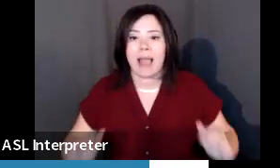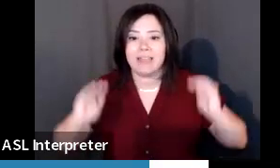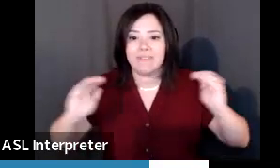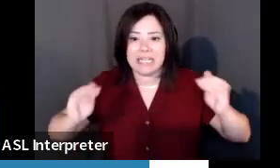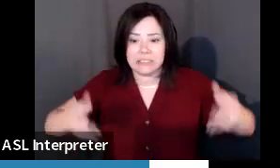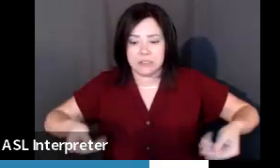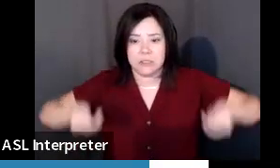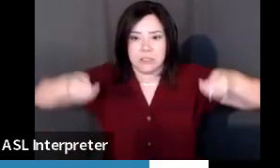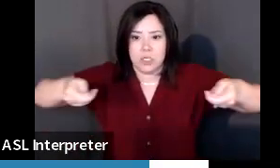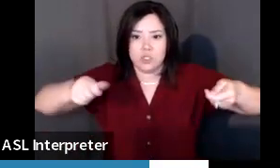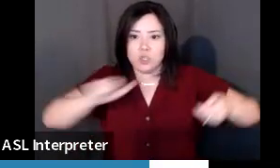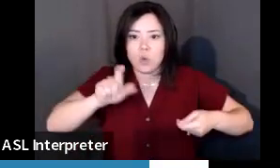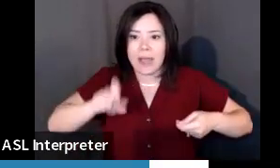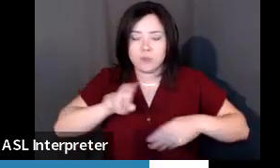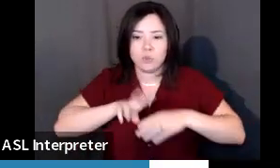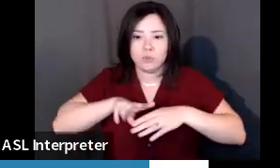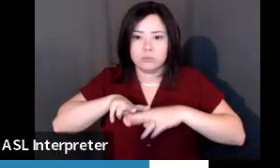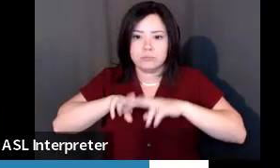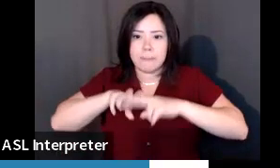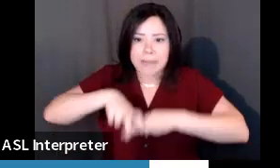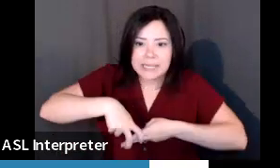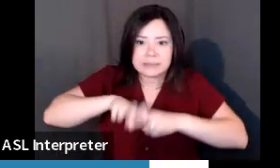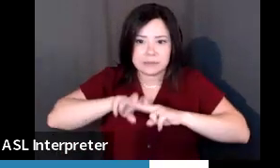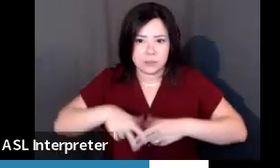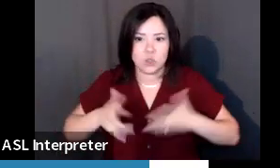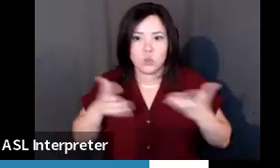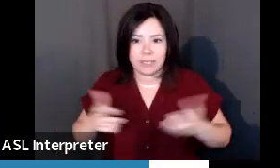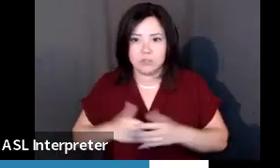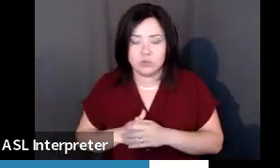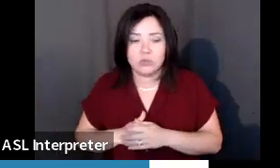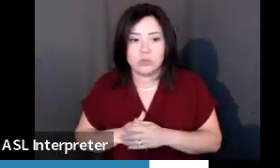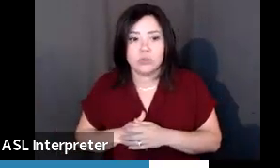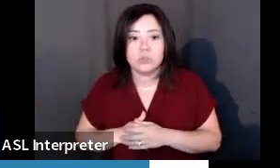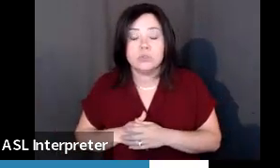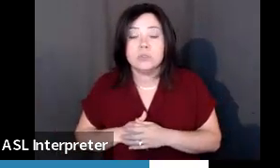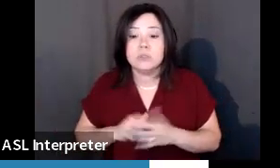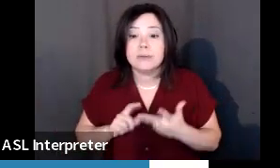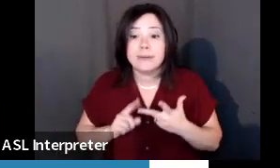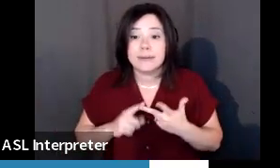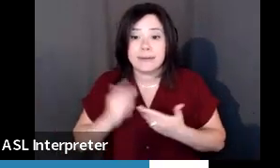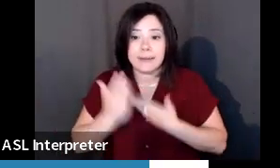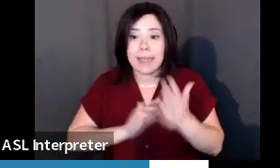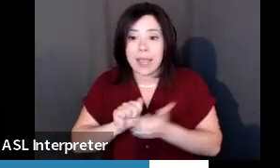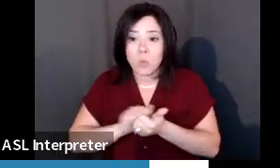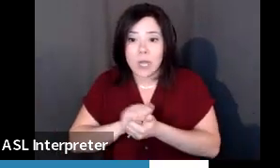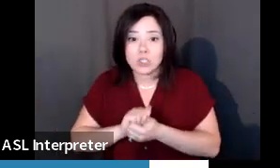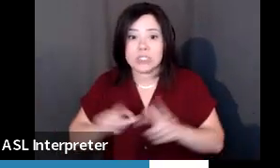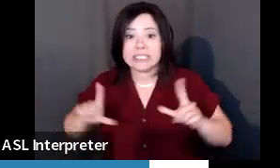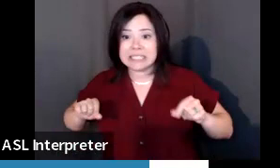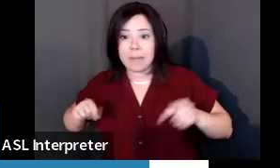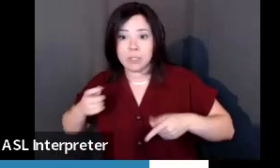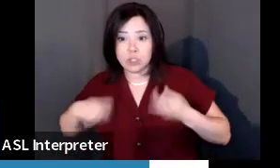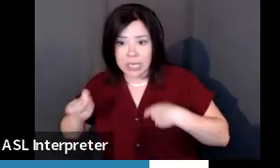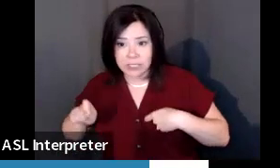bend and stretch as much. Hand washing and diaper changing. Hand